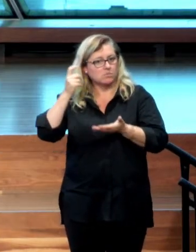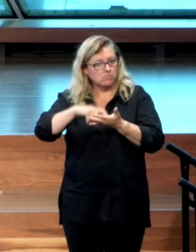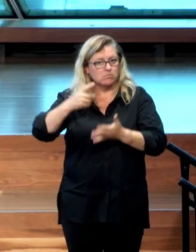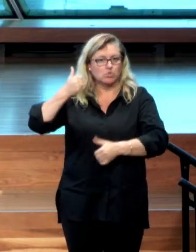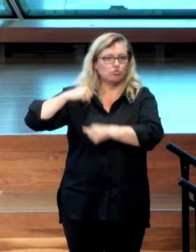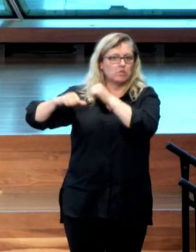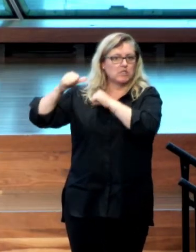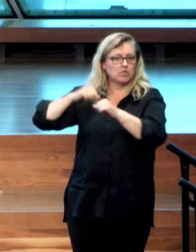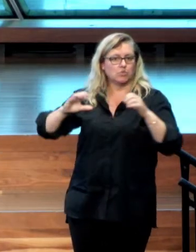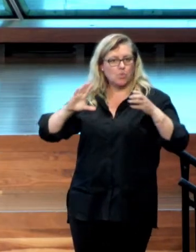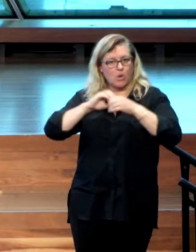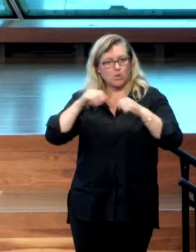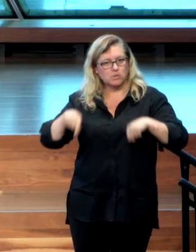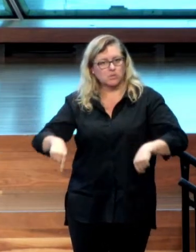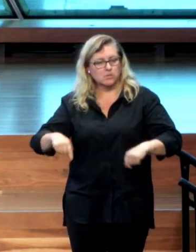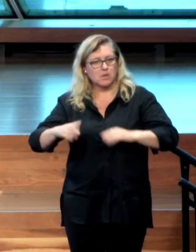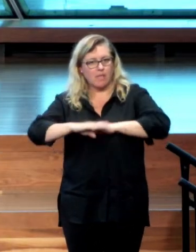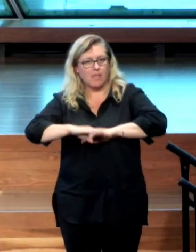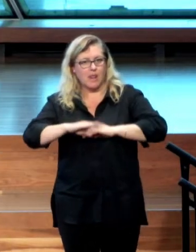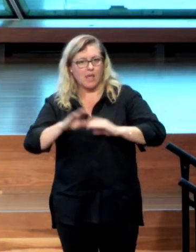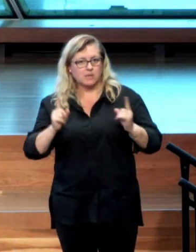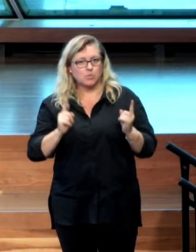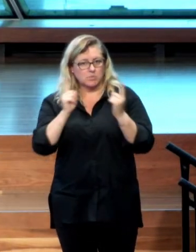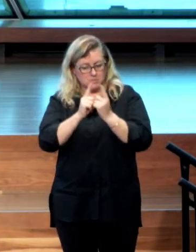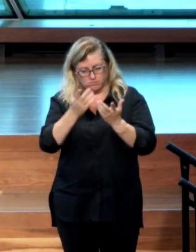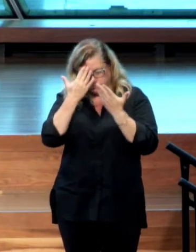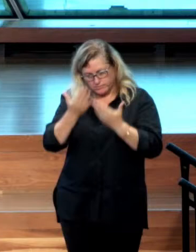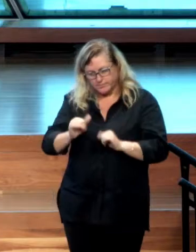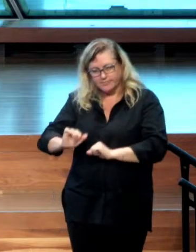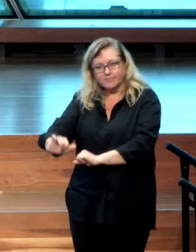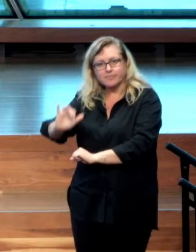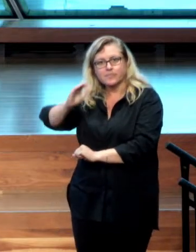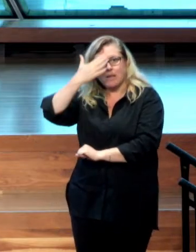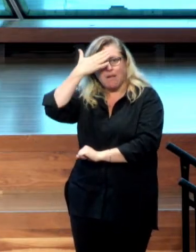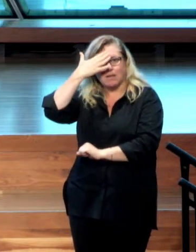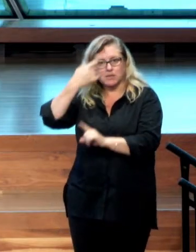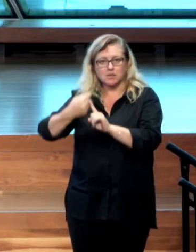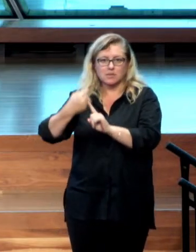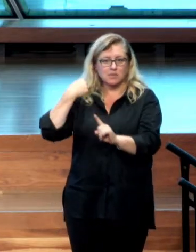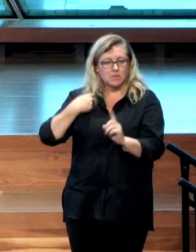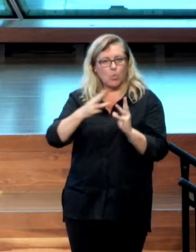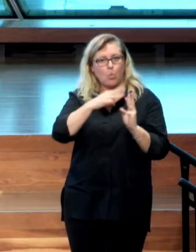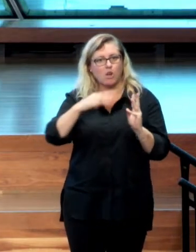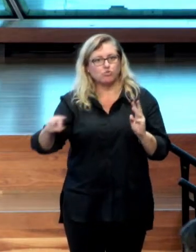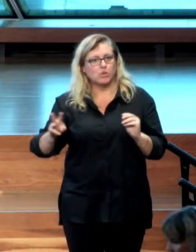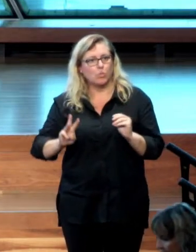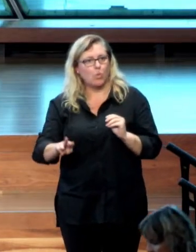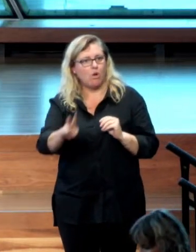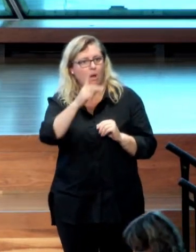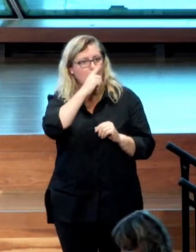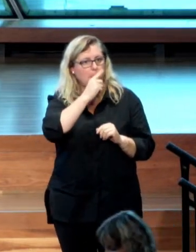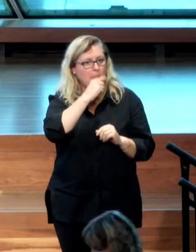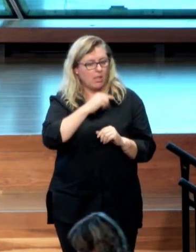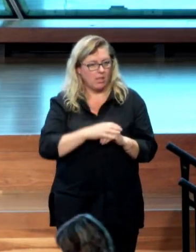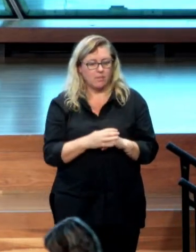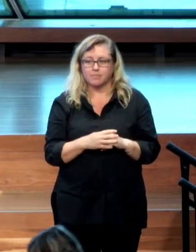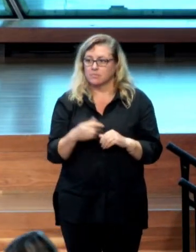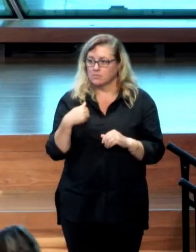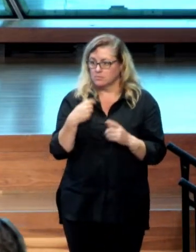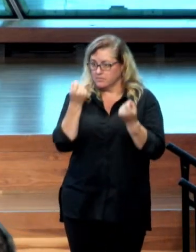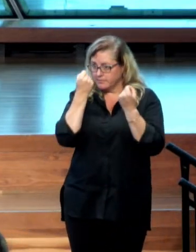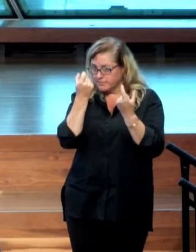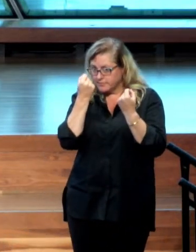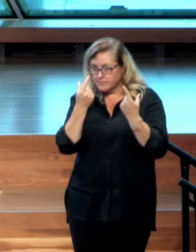of the land upon which we meet and pay my respects to their elders past and present, the Wurundjeri Wurrung people, and understanding that